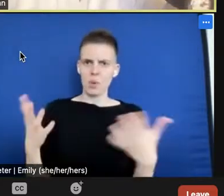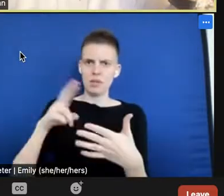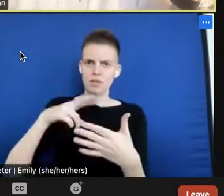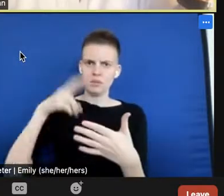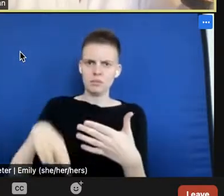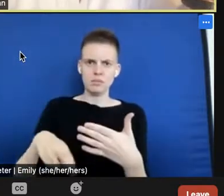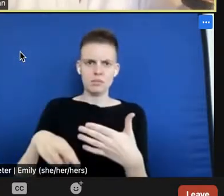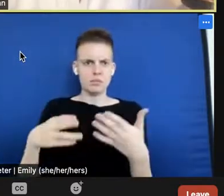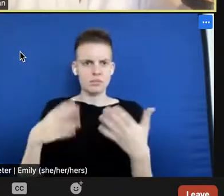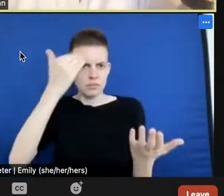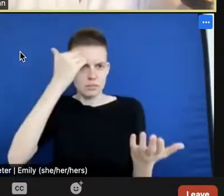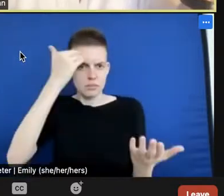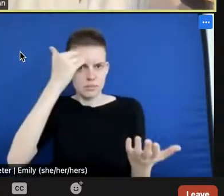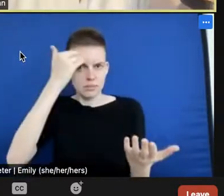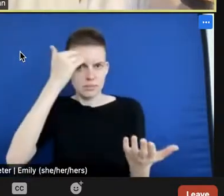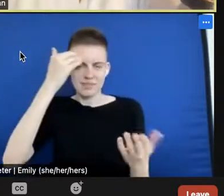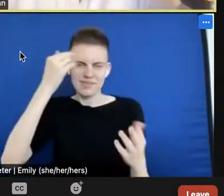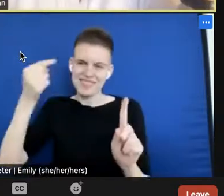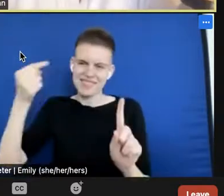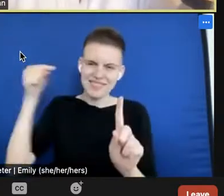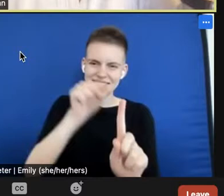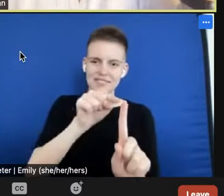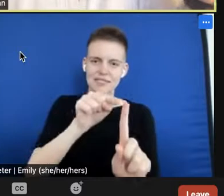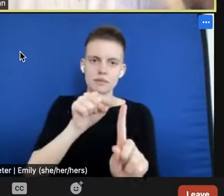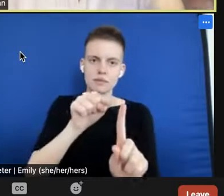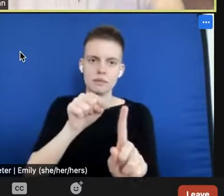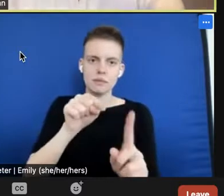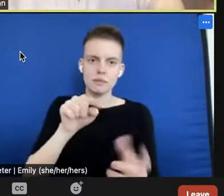those realistic